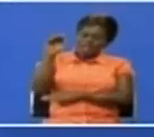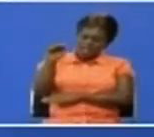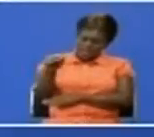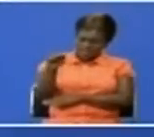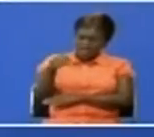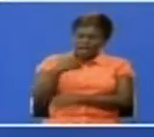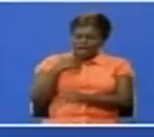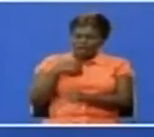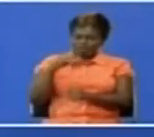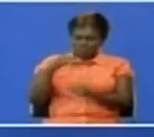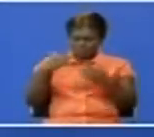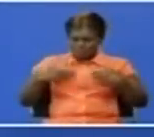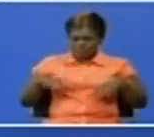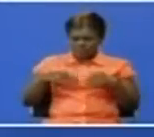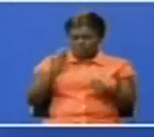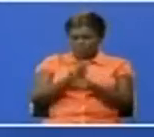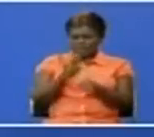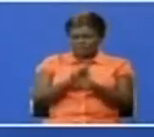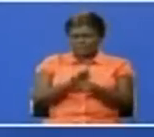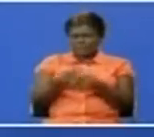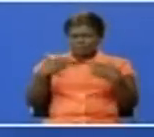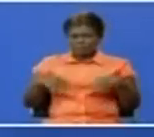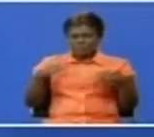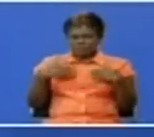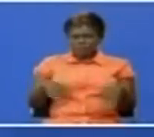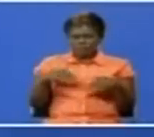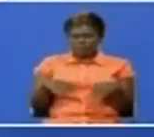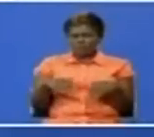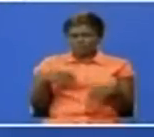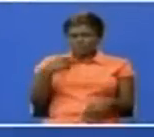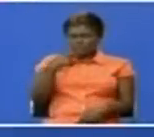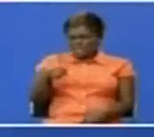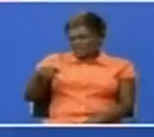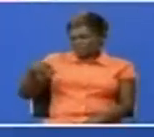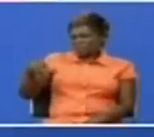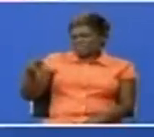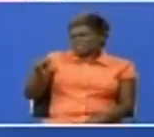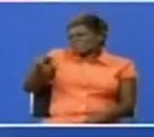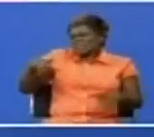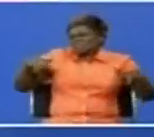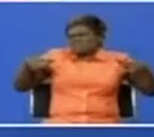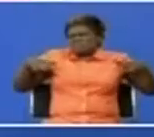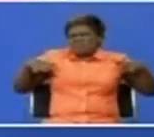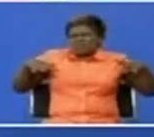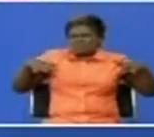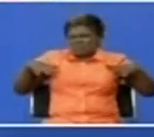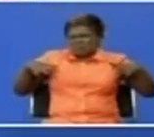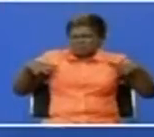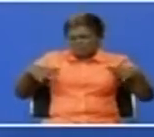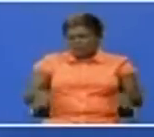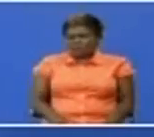you know, there's a lot of people that when I said you're coming, so many people were like, I'm a Prezzo acha kubraga na ringa sana. What do you think of my top though?